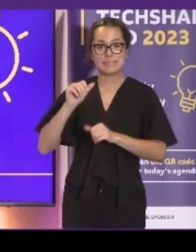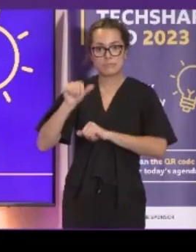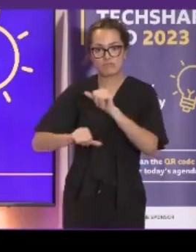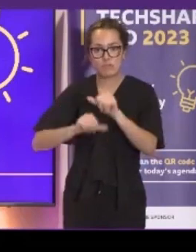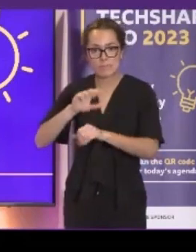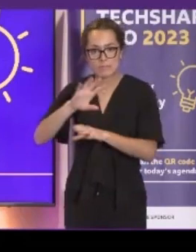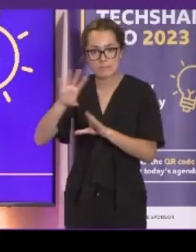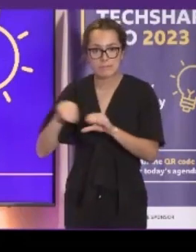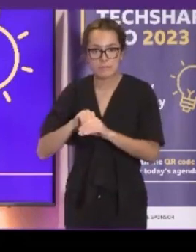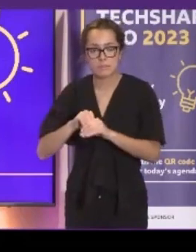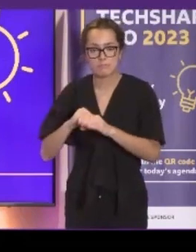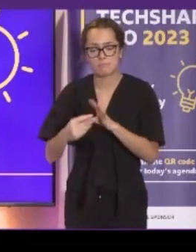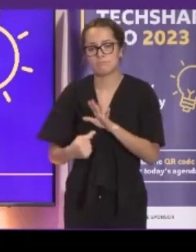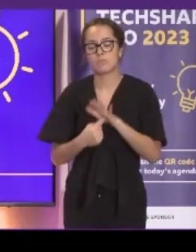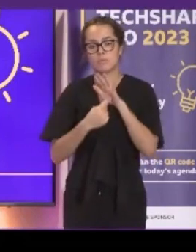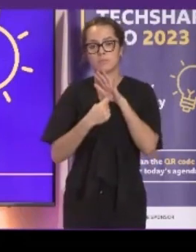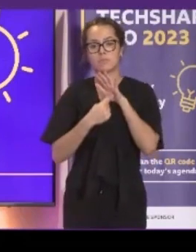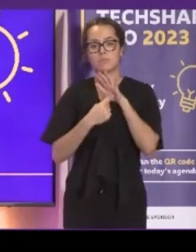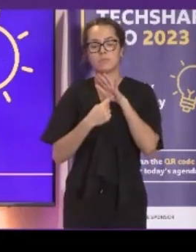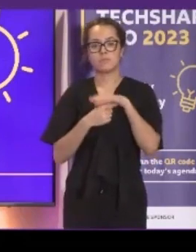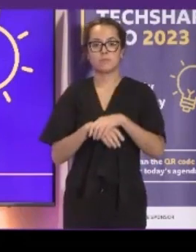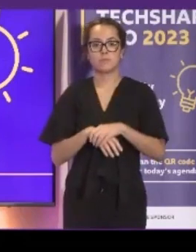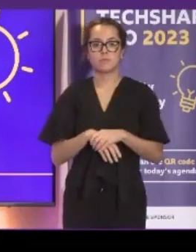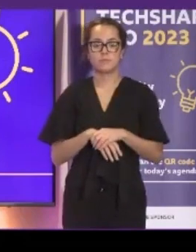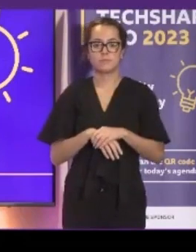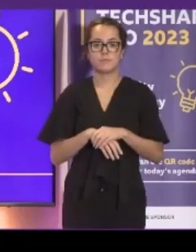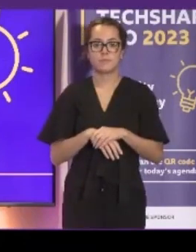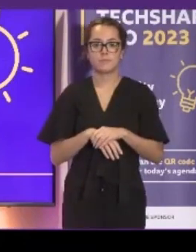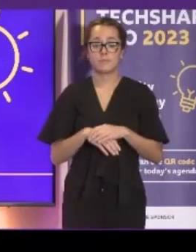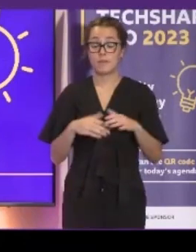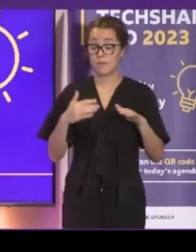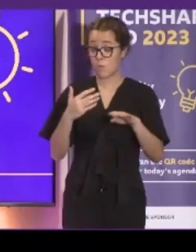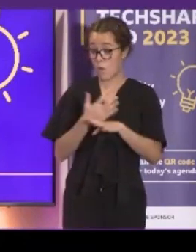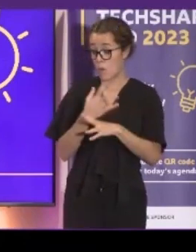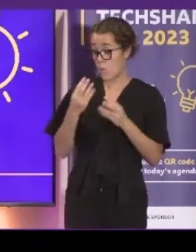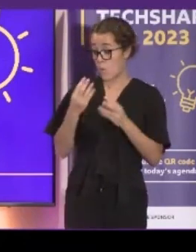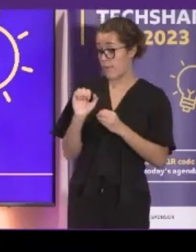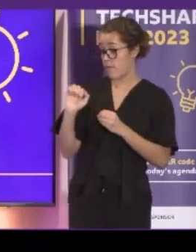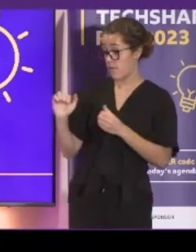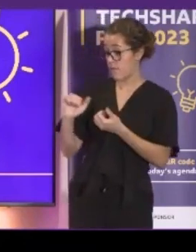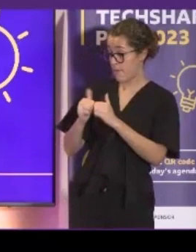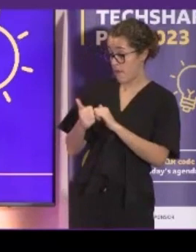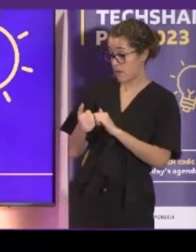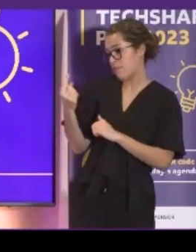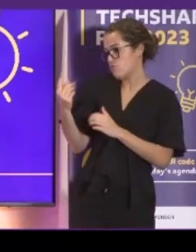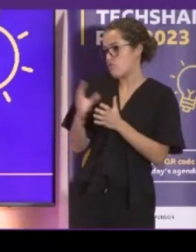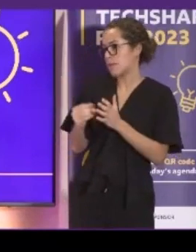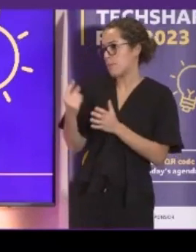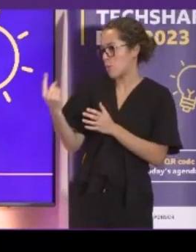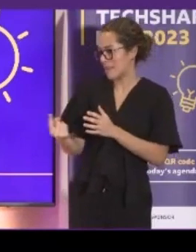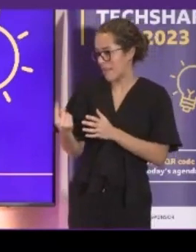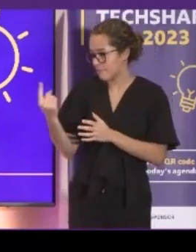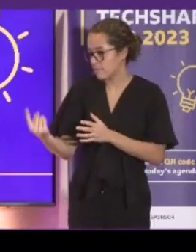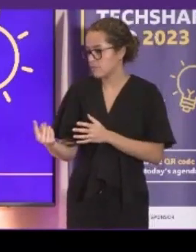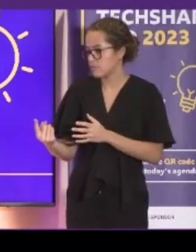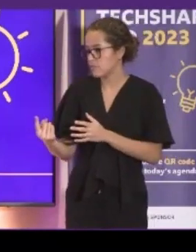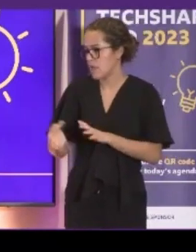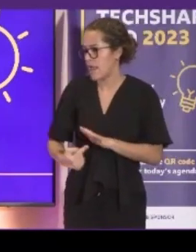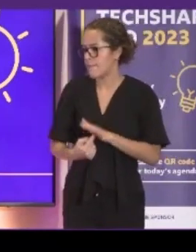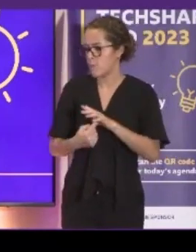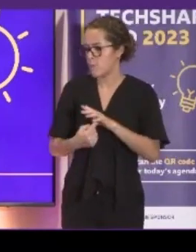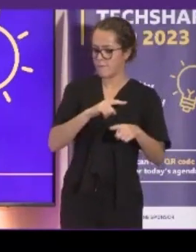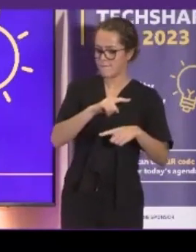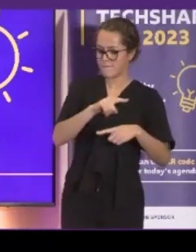start. And, you know, if we are working with partners like yourself, I do think it's so important for us to set the